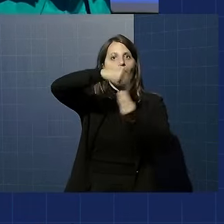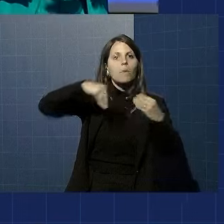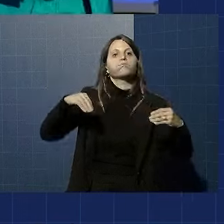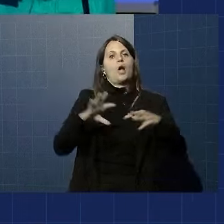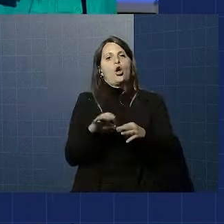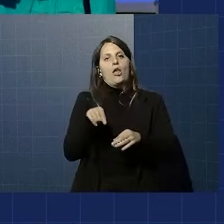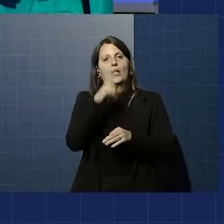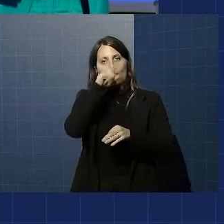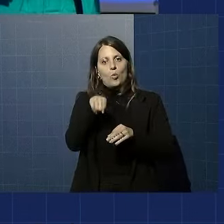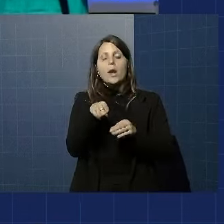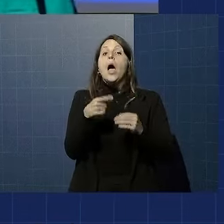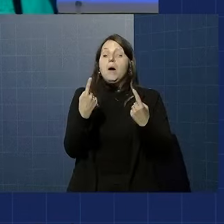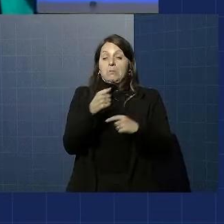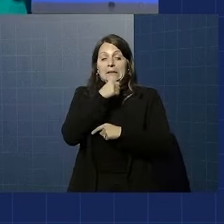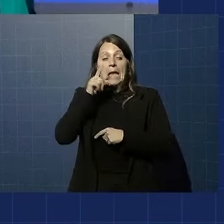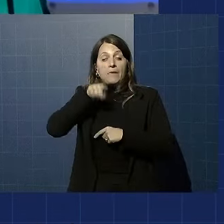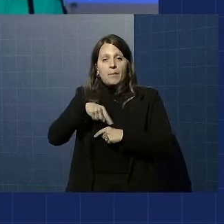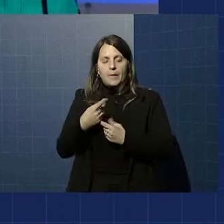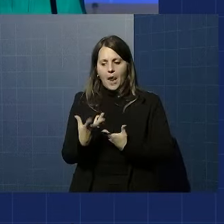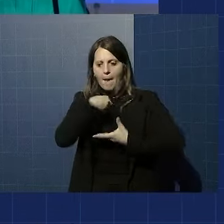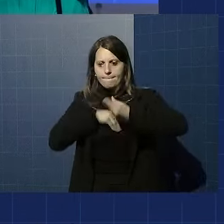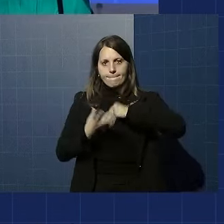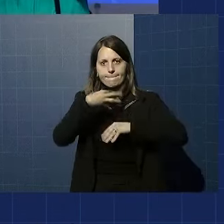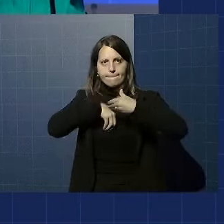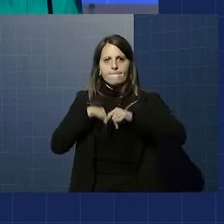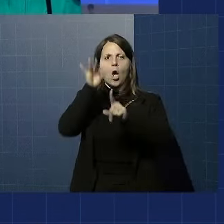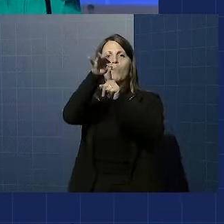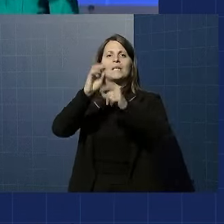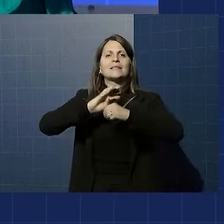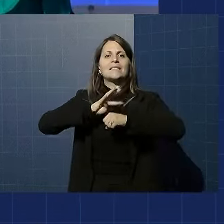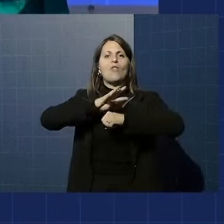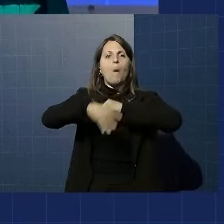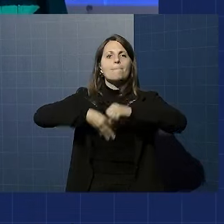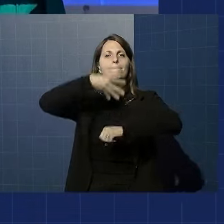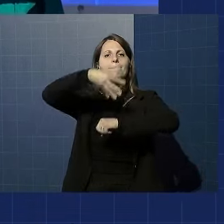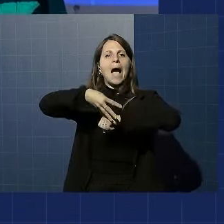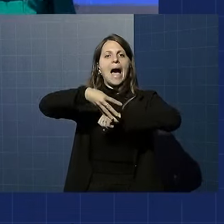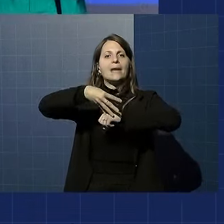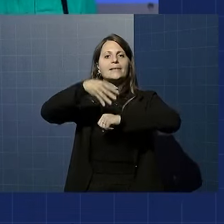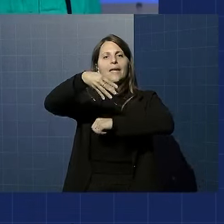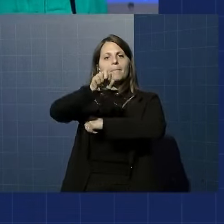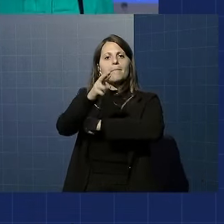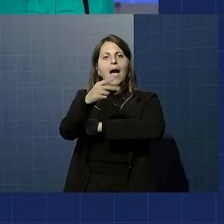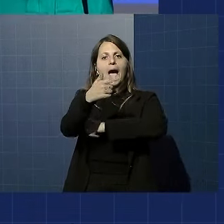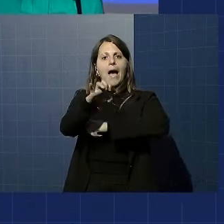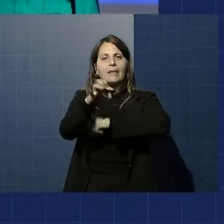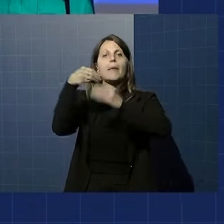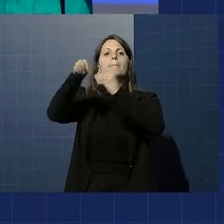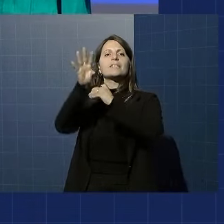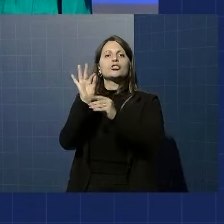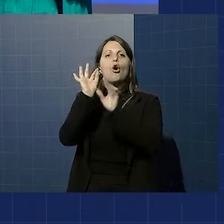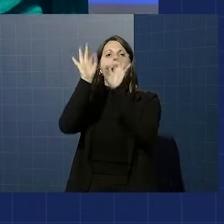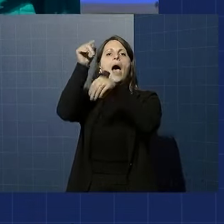to the Moon. And then the last element that you can see is, of course, eventually, and I stress the eventually because there's a lot of